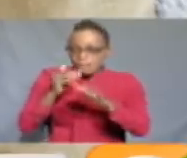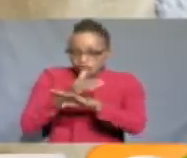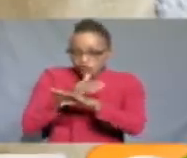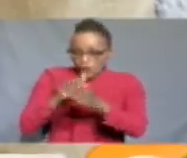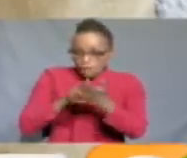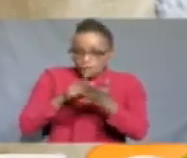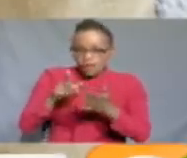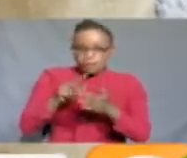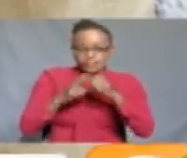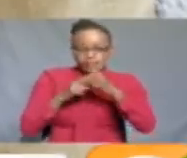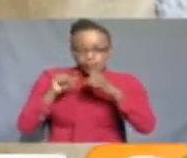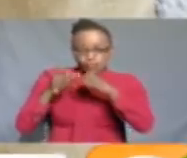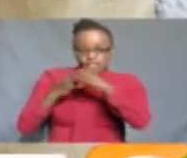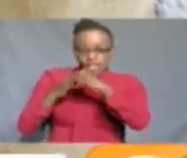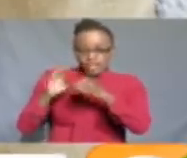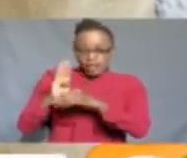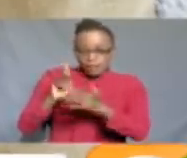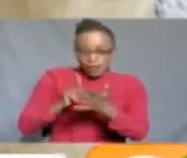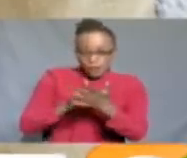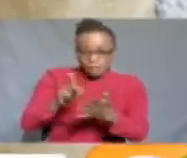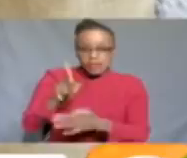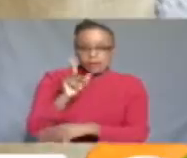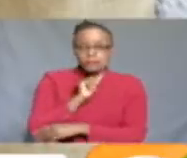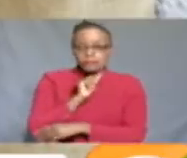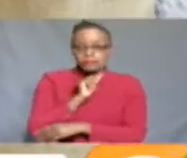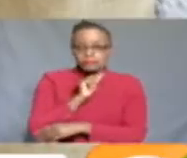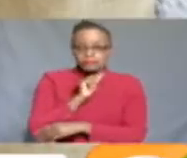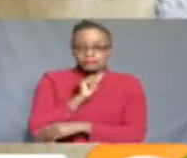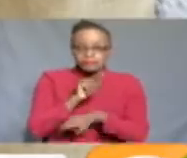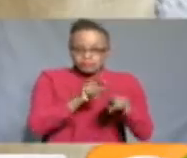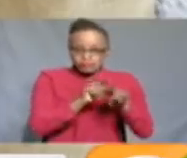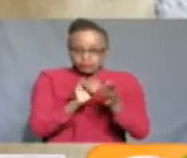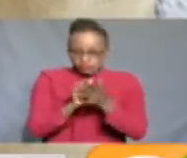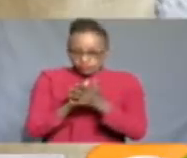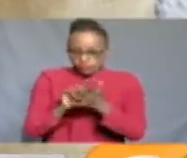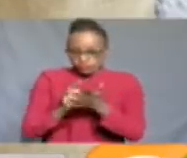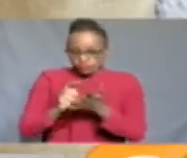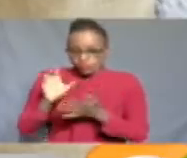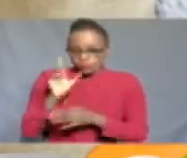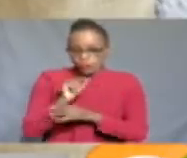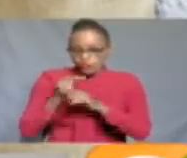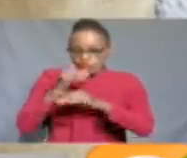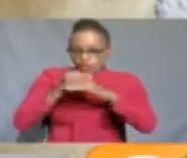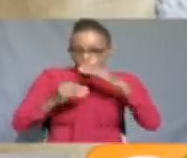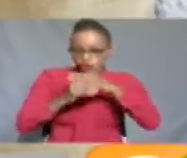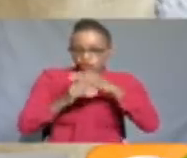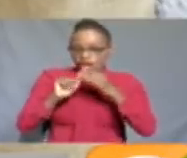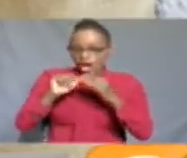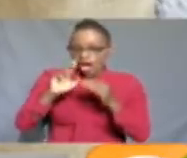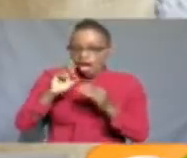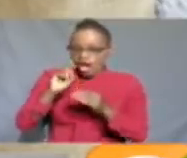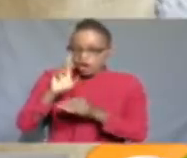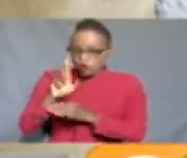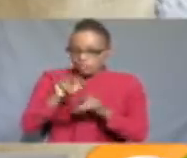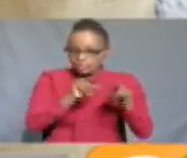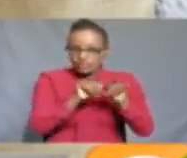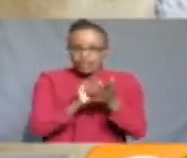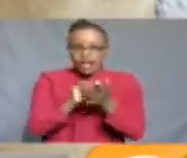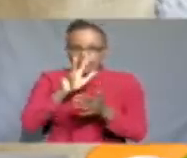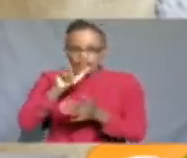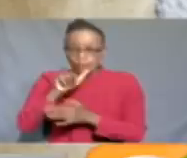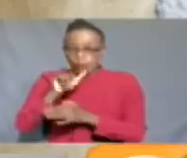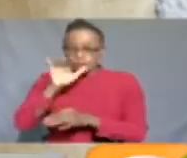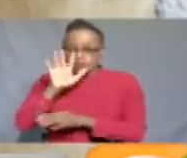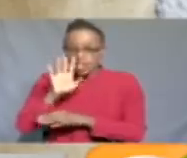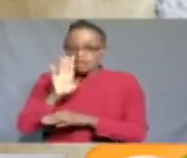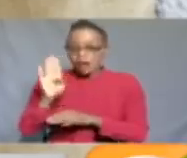7.8 billion shillings was paid out. 4.3 billion shillings was released for the construction of Arror Dam, while 3.5